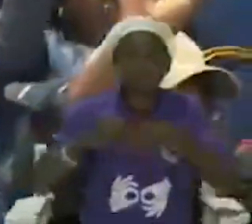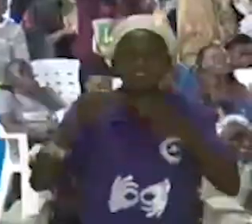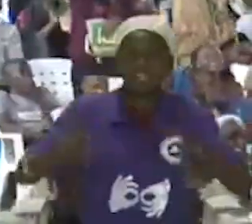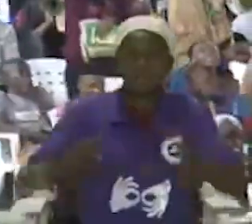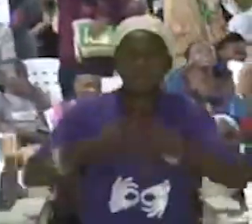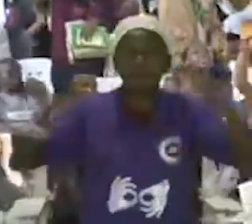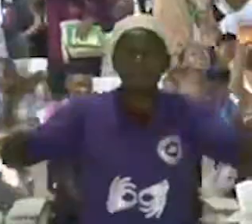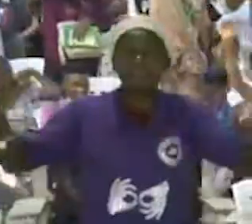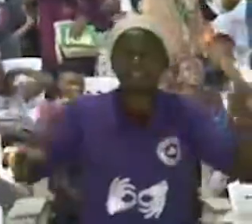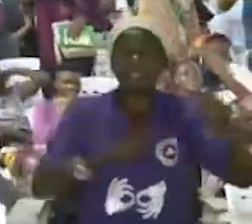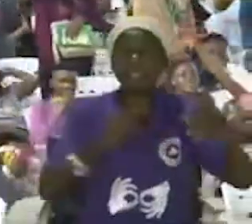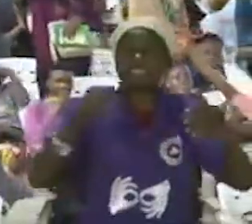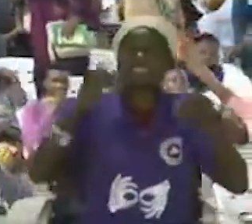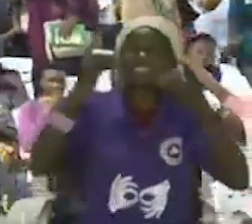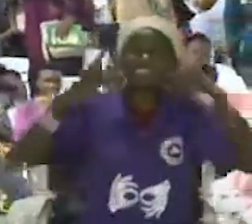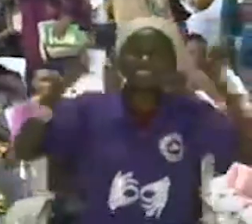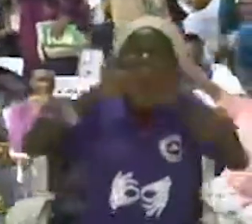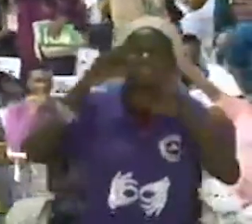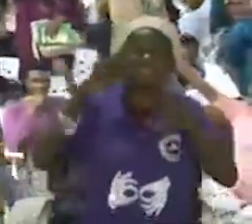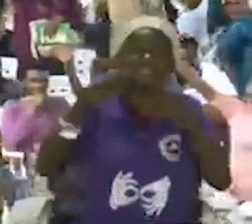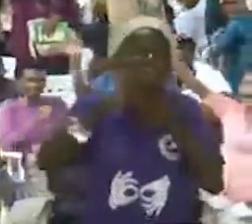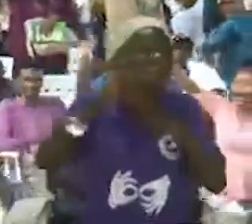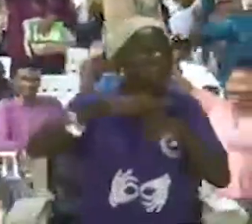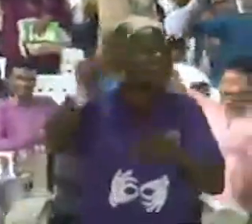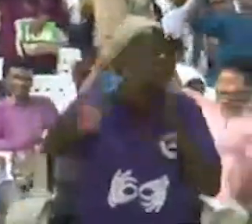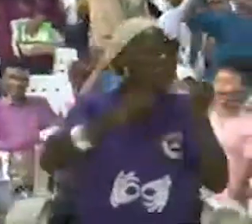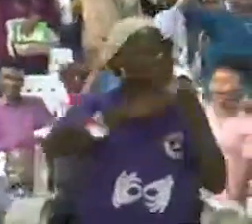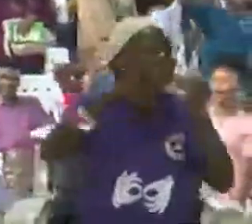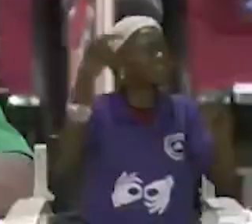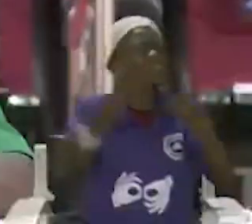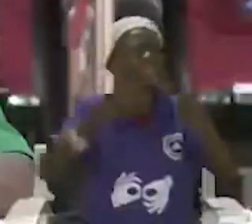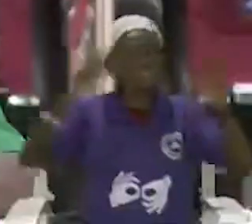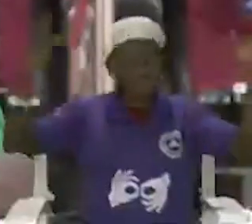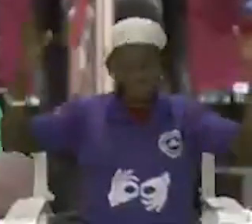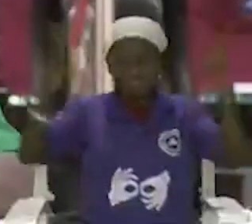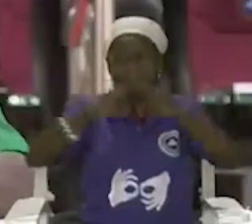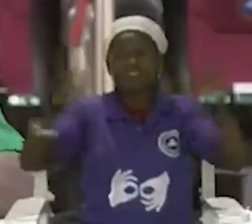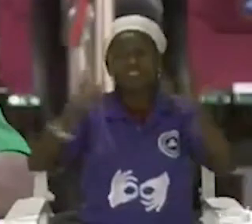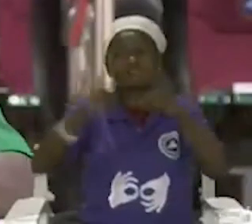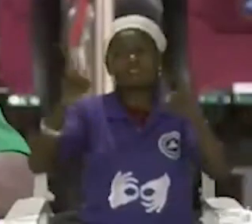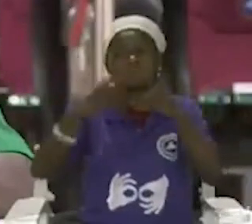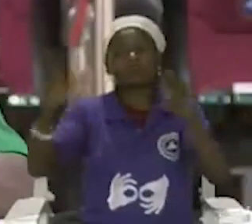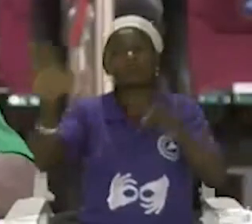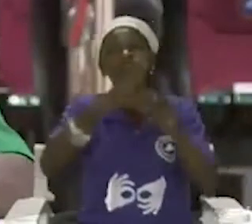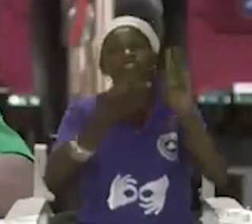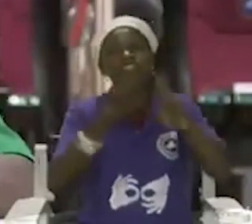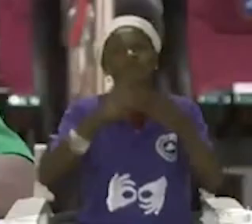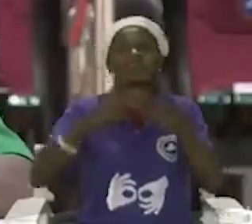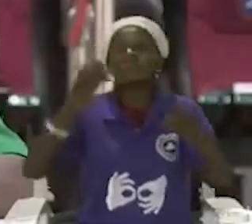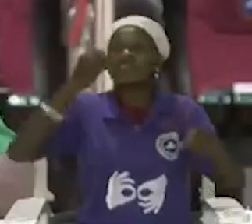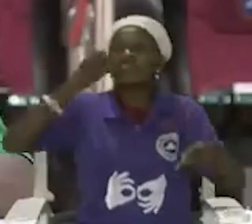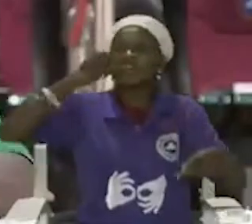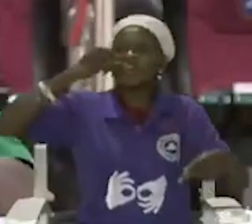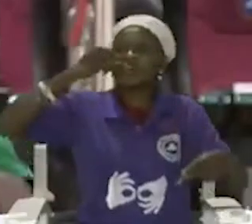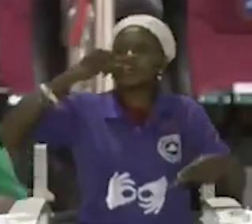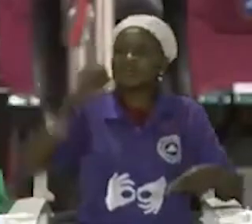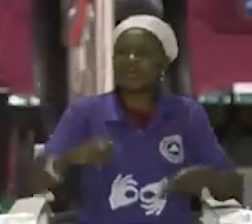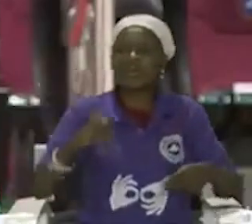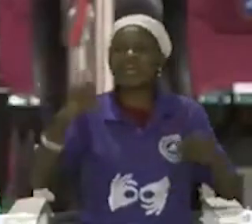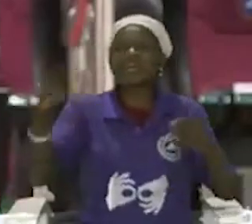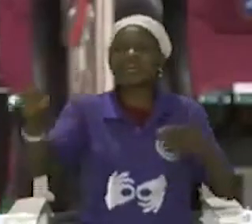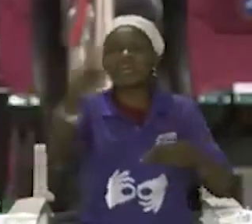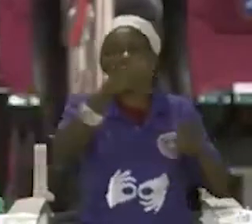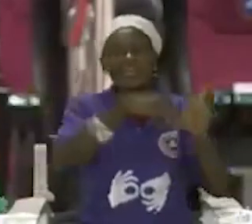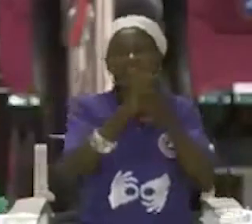And I decree in the name that's above every other name, very soon your neighbors will envy you.